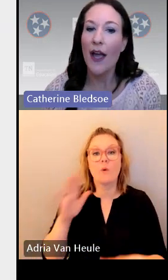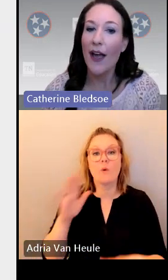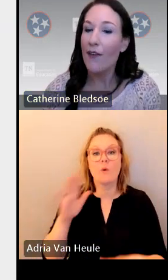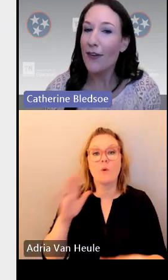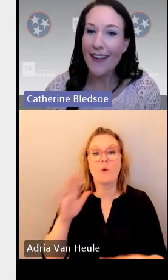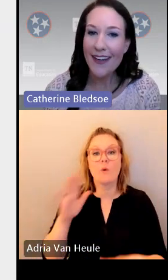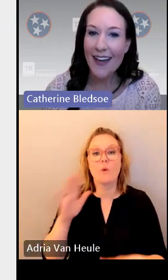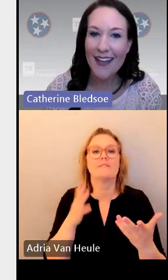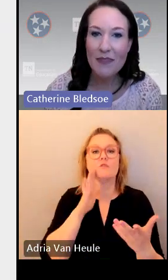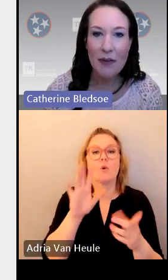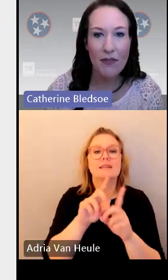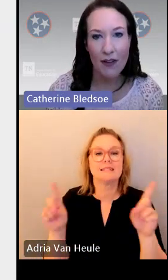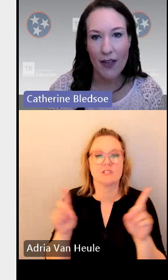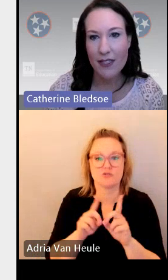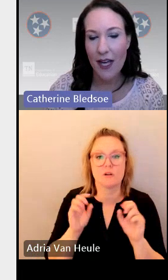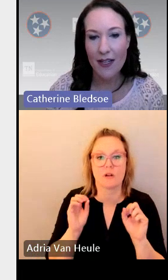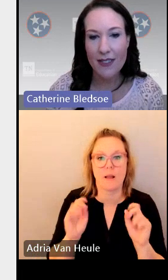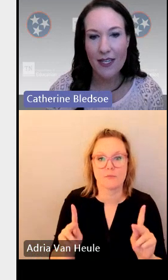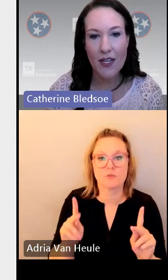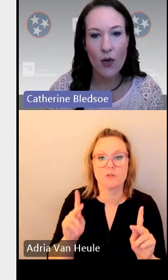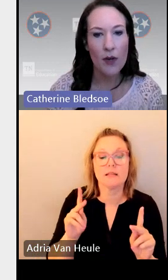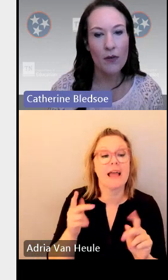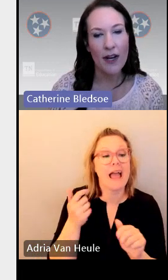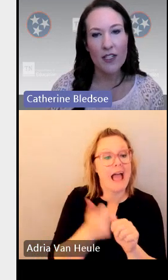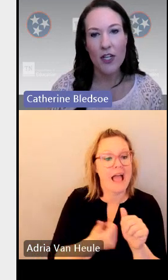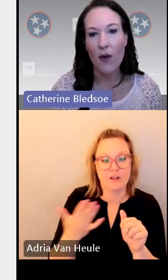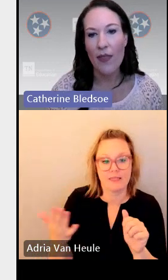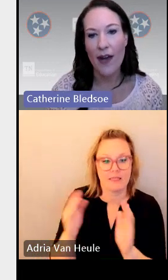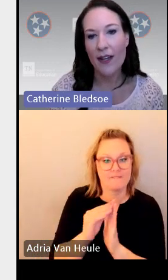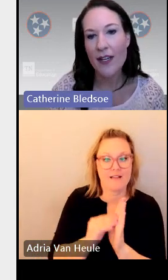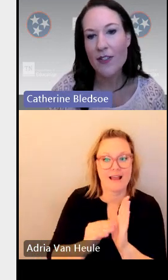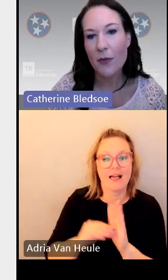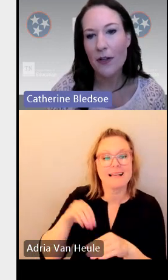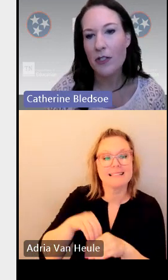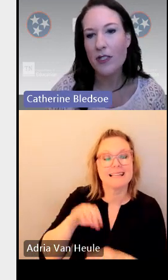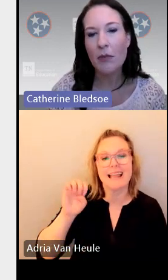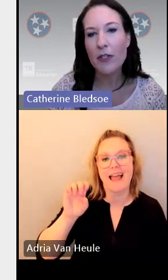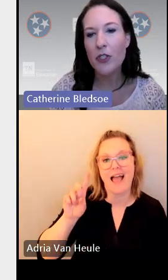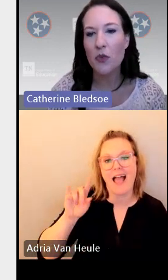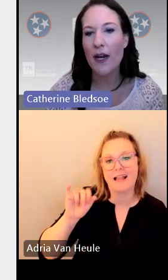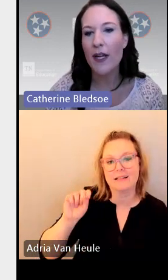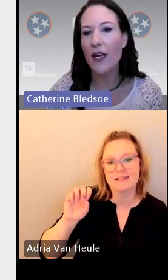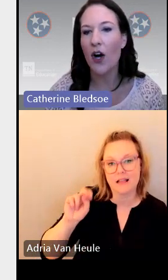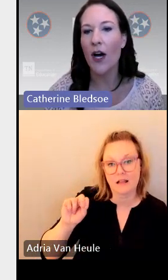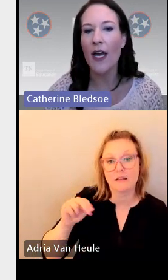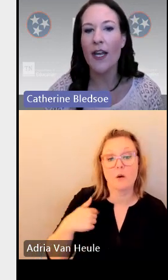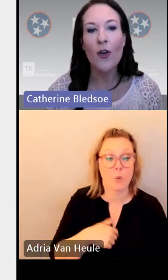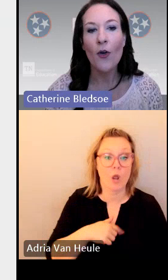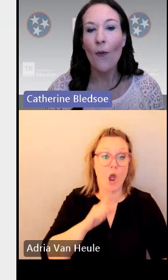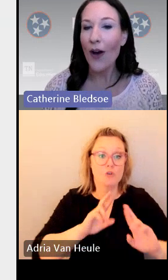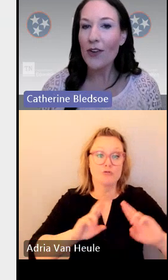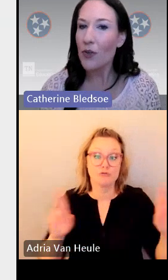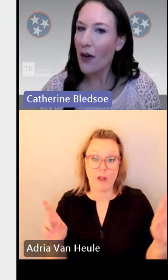stipend. Everything has been finalized in Edison. We are ready to go on that end. We are simply just waiting on you